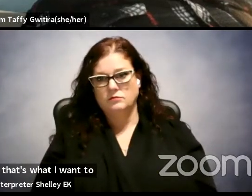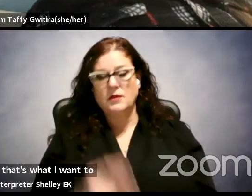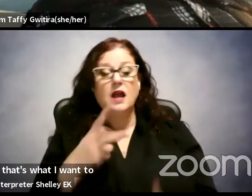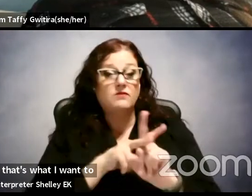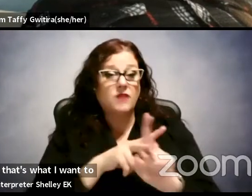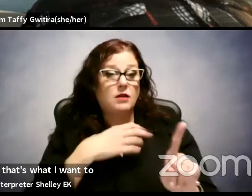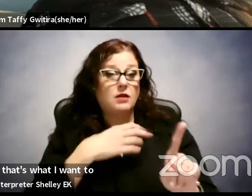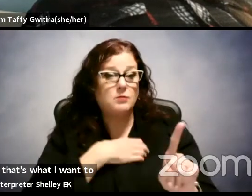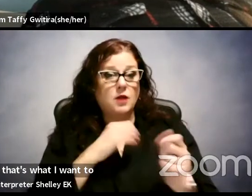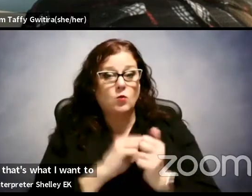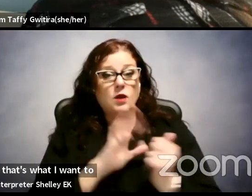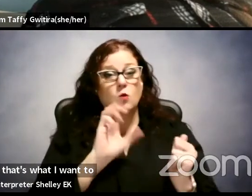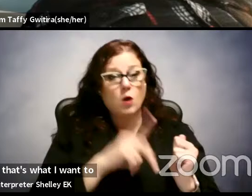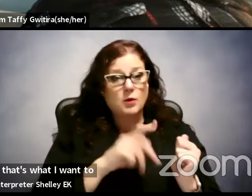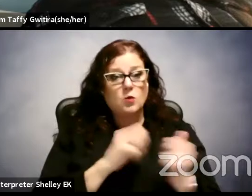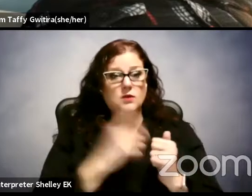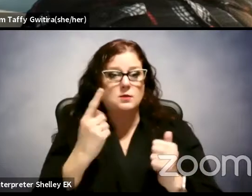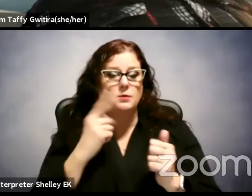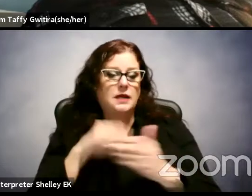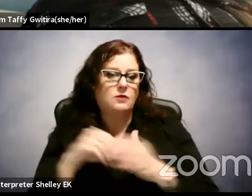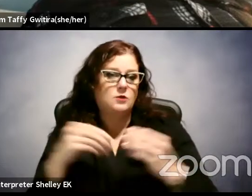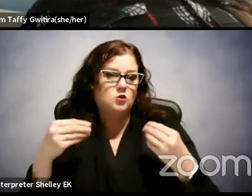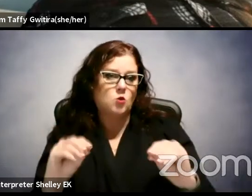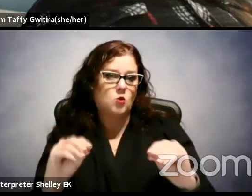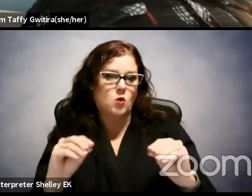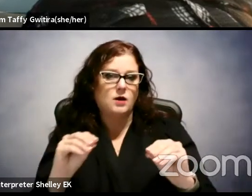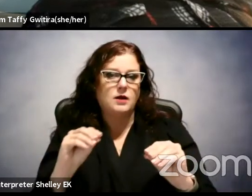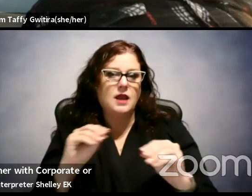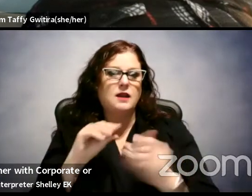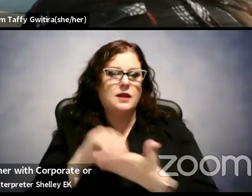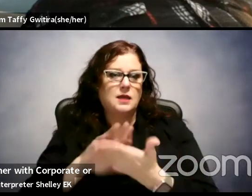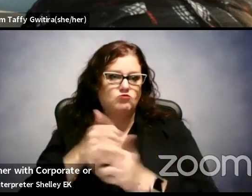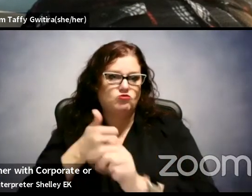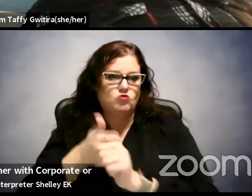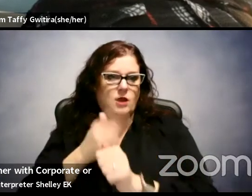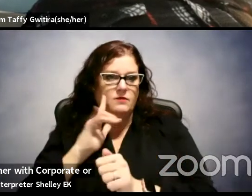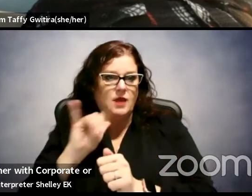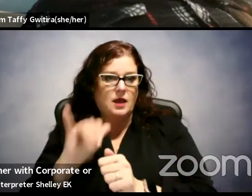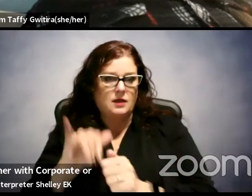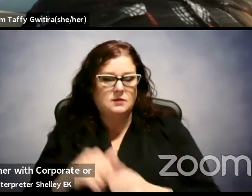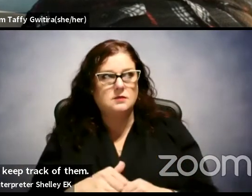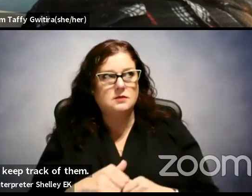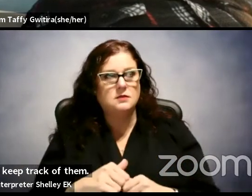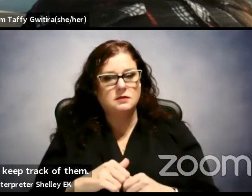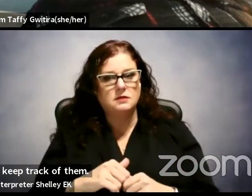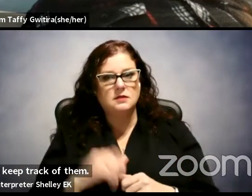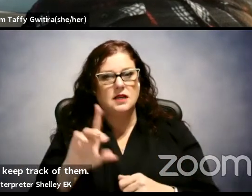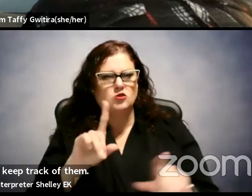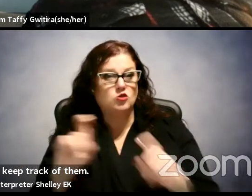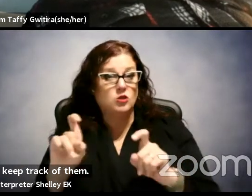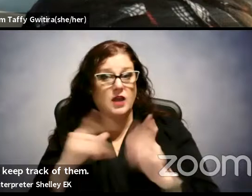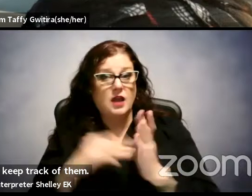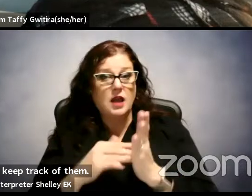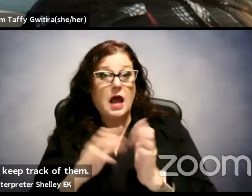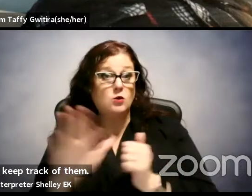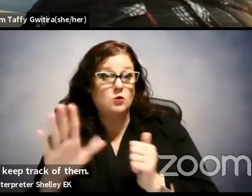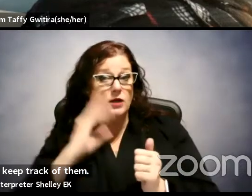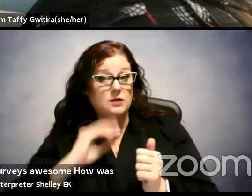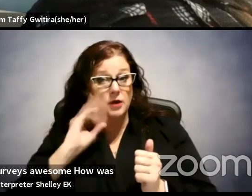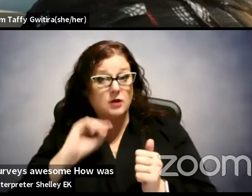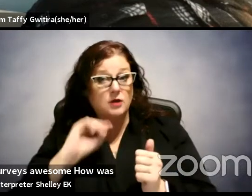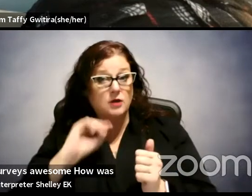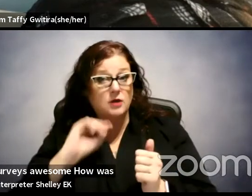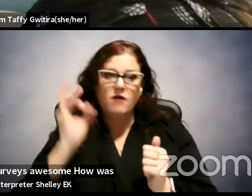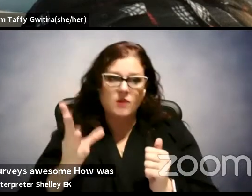complaint either with corporate or with someone in the store, and I keep track of them. They do surveys all the time. How was your experience?